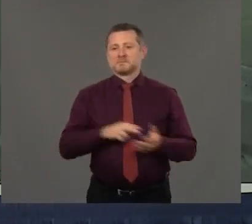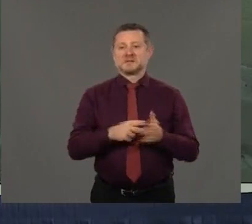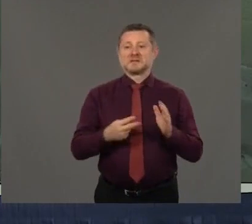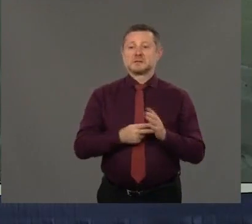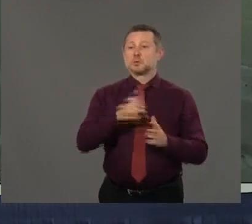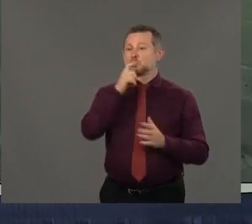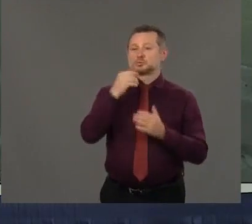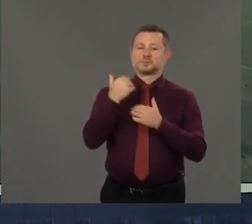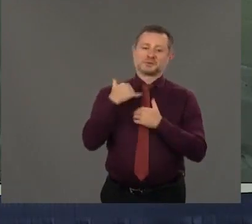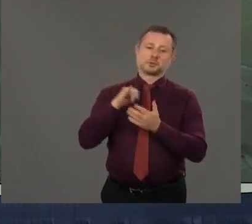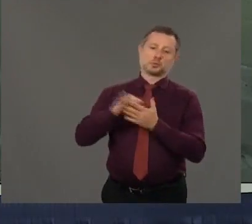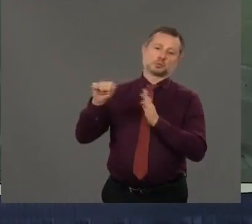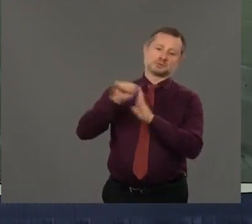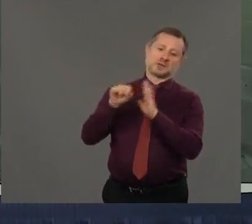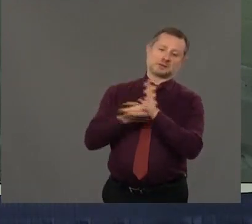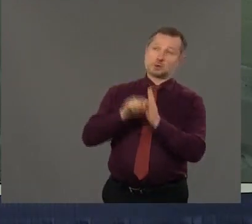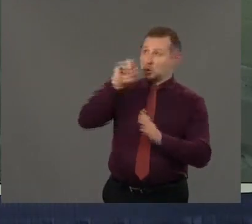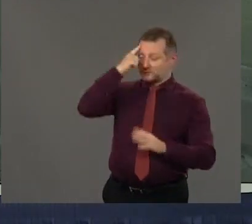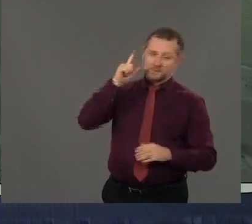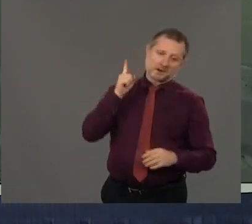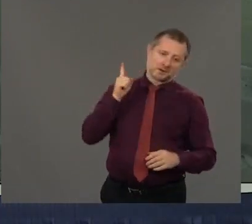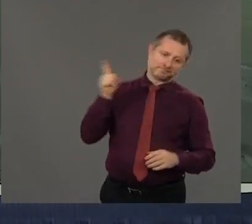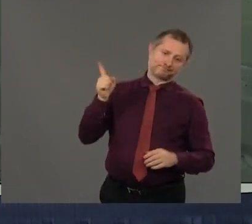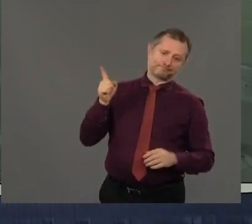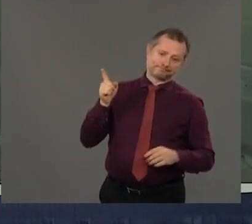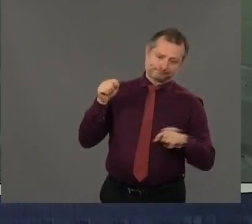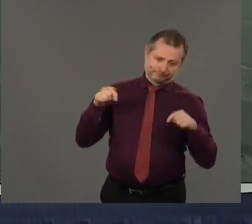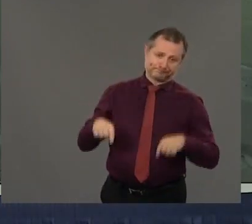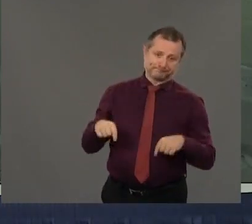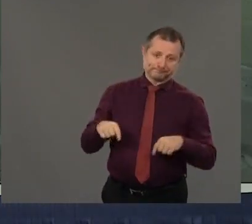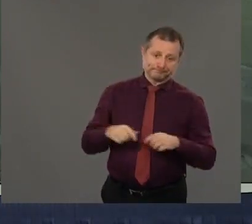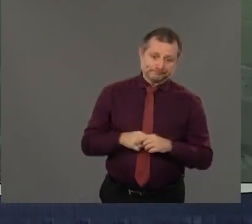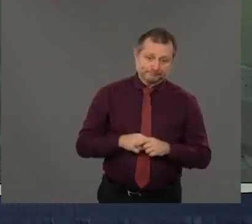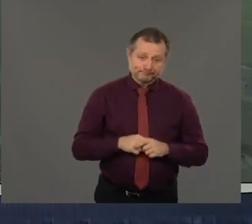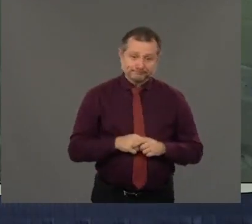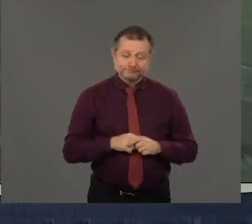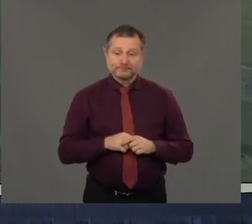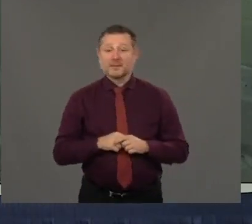liability. So the state